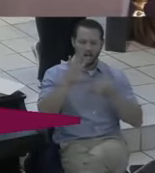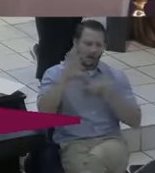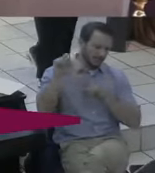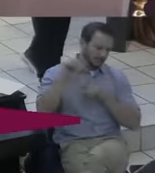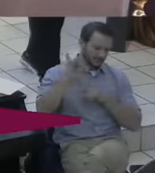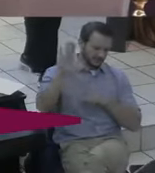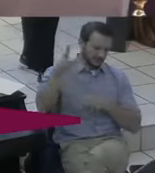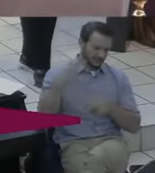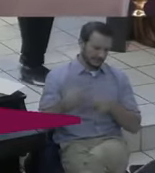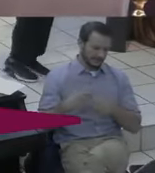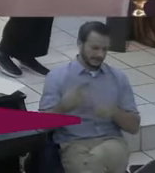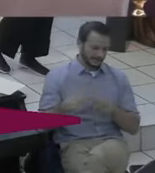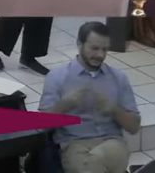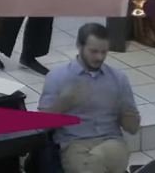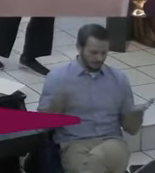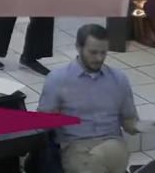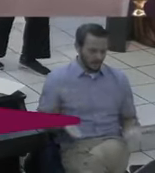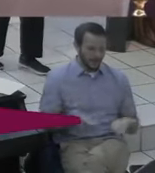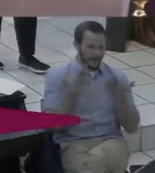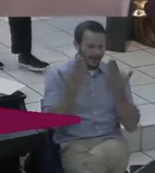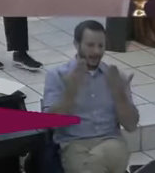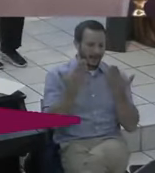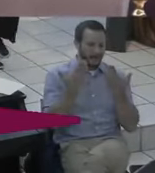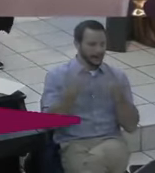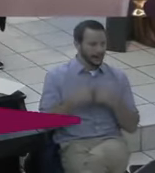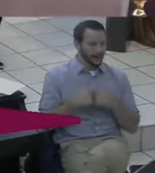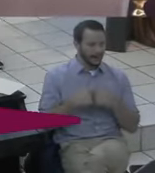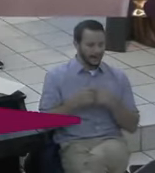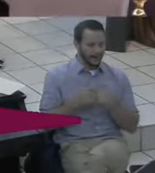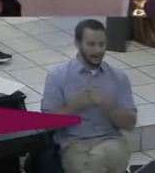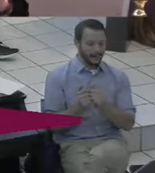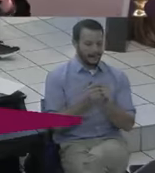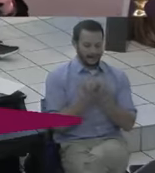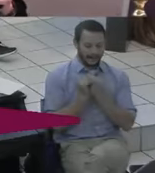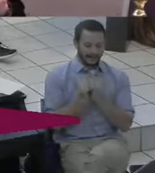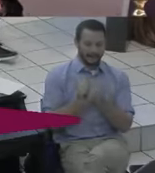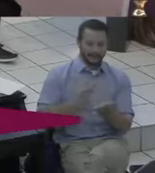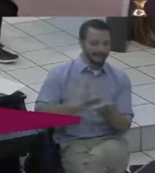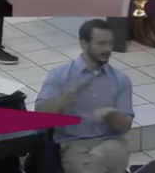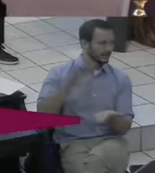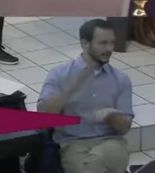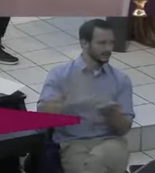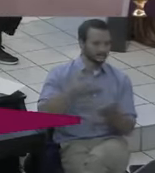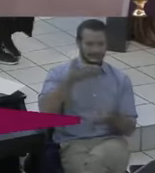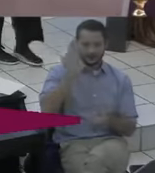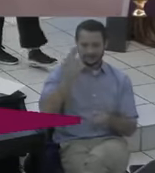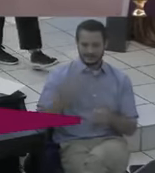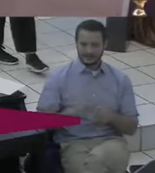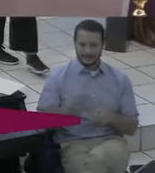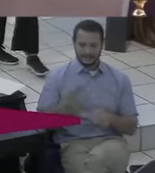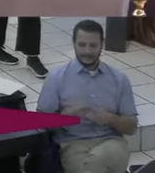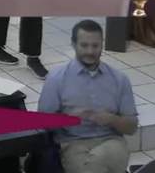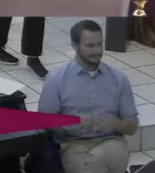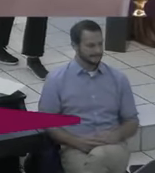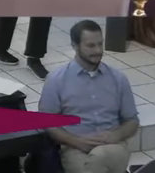awesome is your name. Rise up together, praise